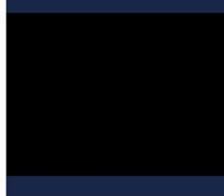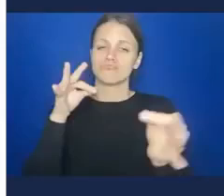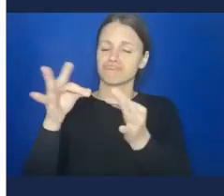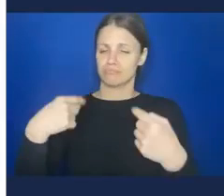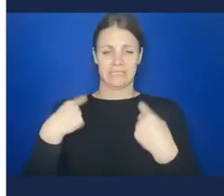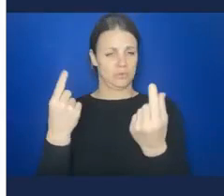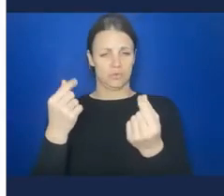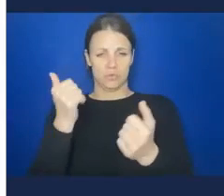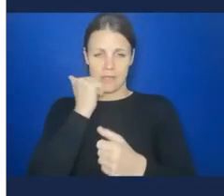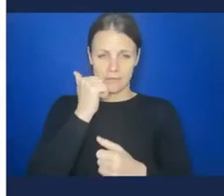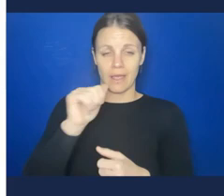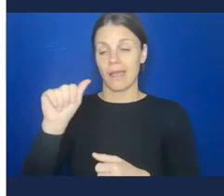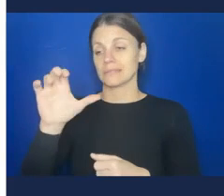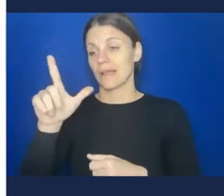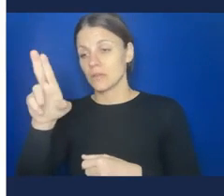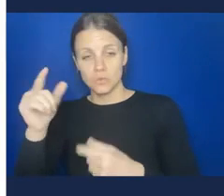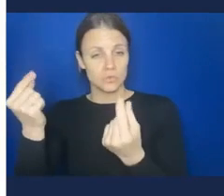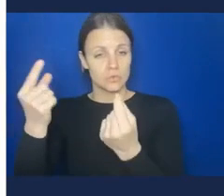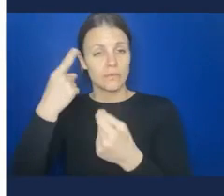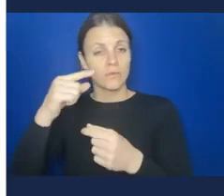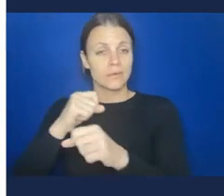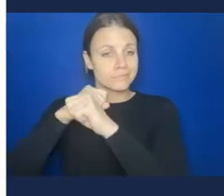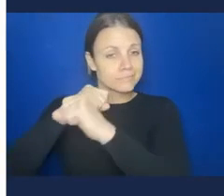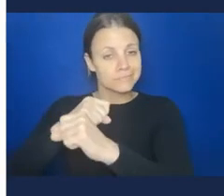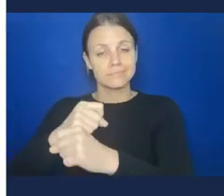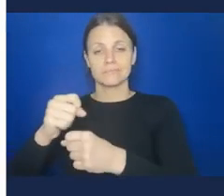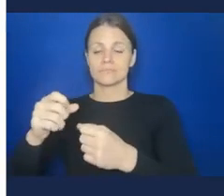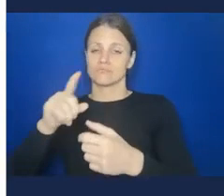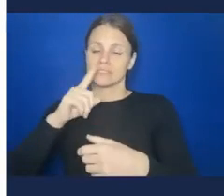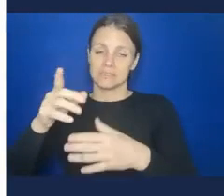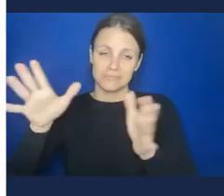the ACLU does to protect and promote activism.